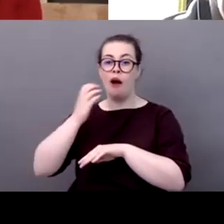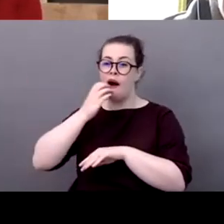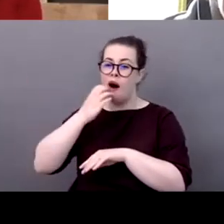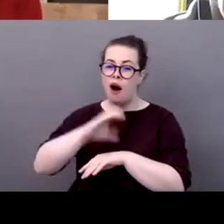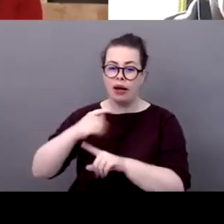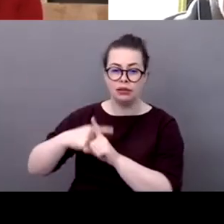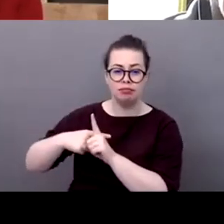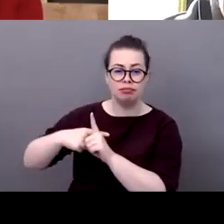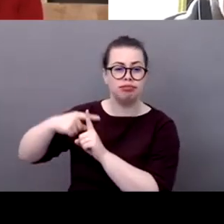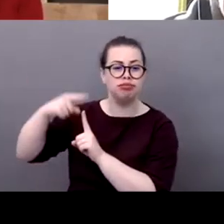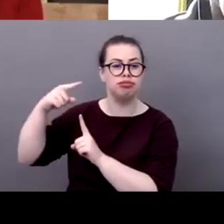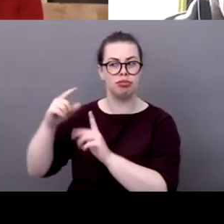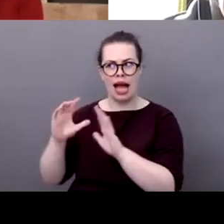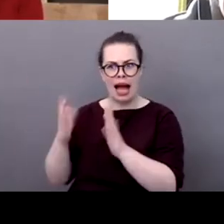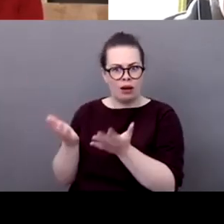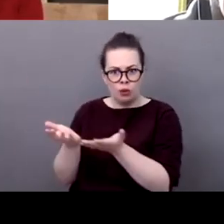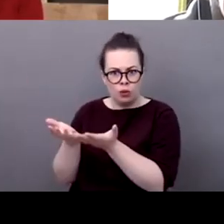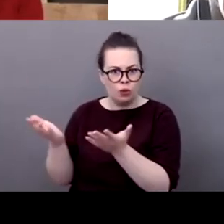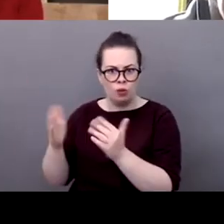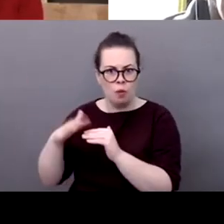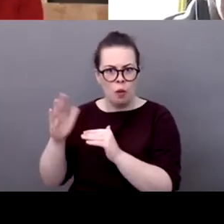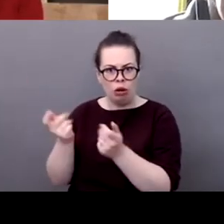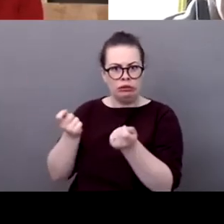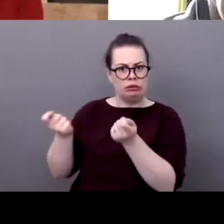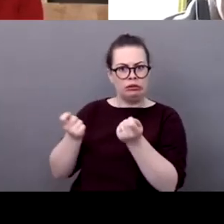if Easkey wants to begin.